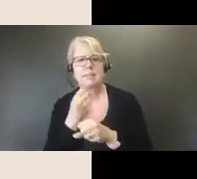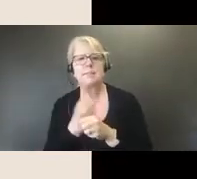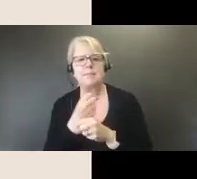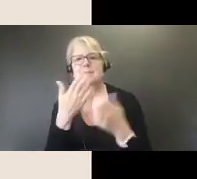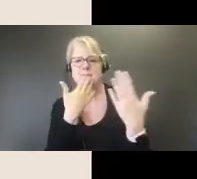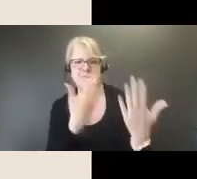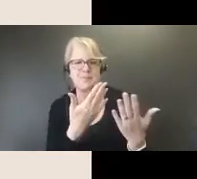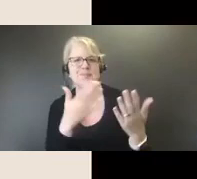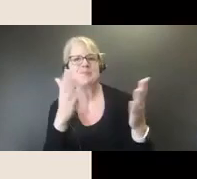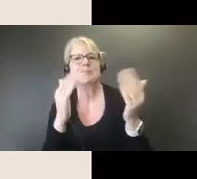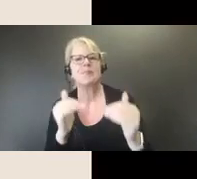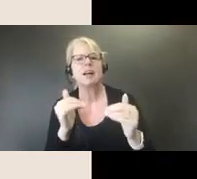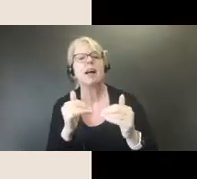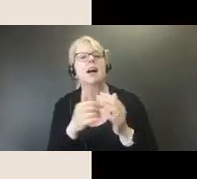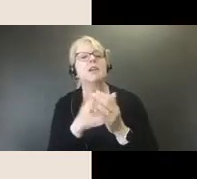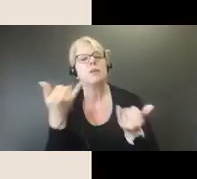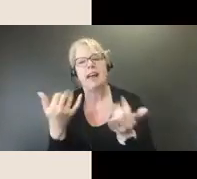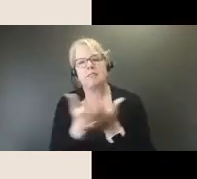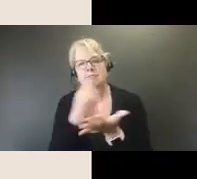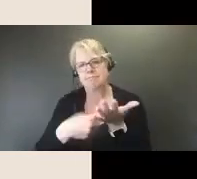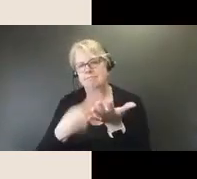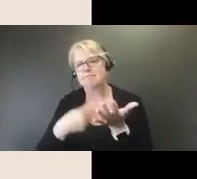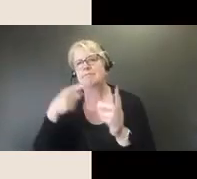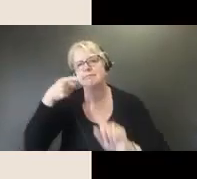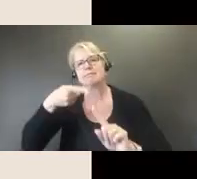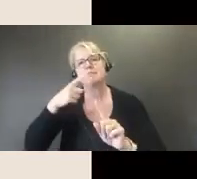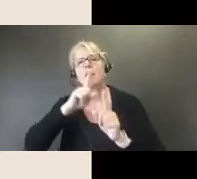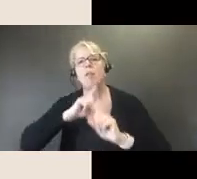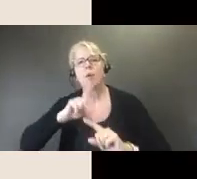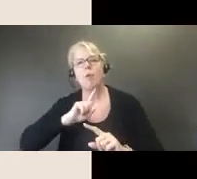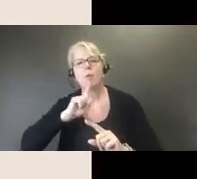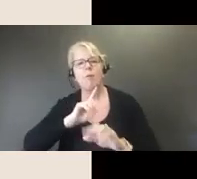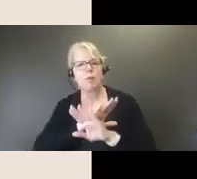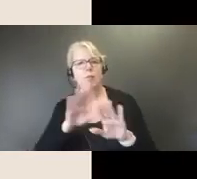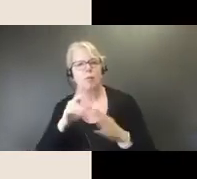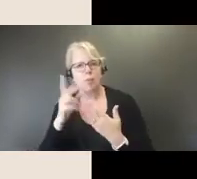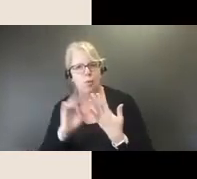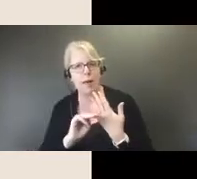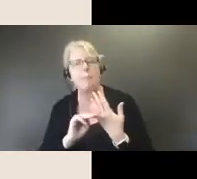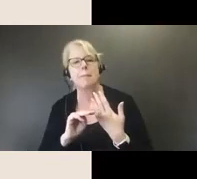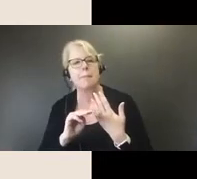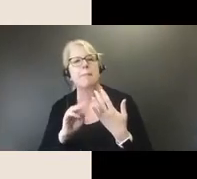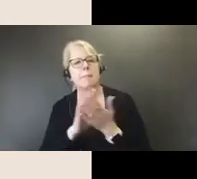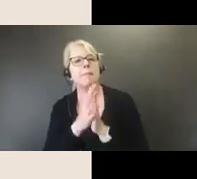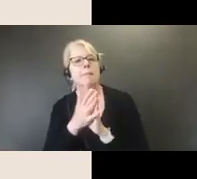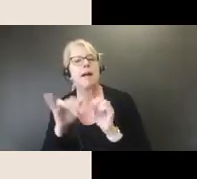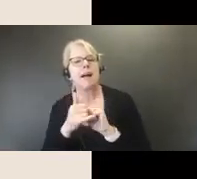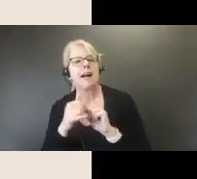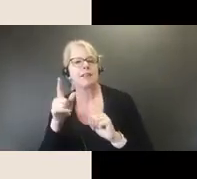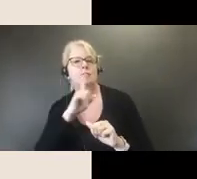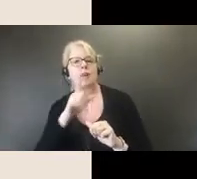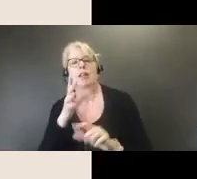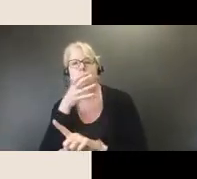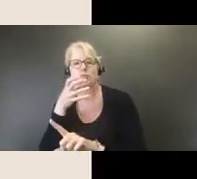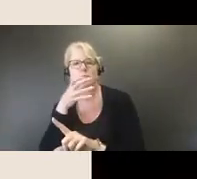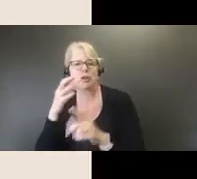So let's talk specifically about the Lonely No More program and how it came to be. Our subtitle is always Rural Community Connections, and it